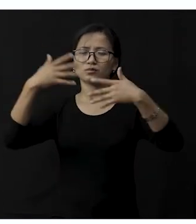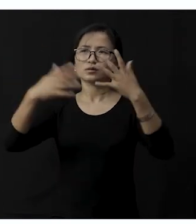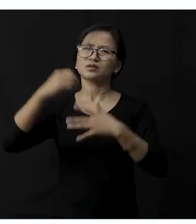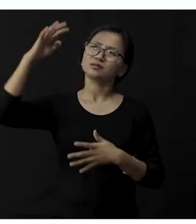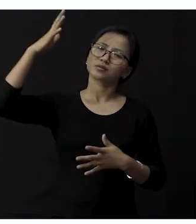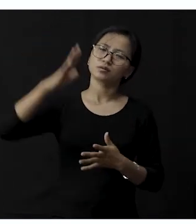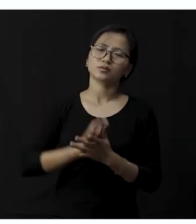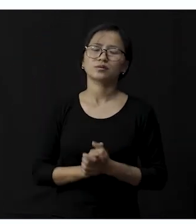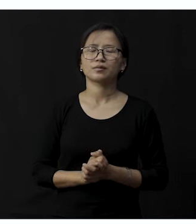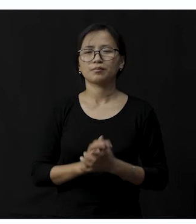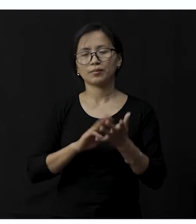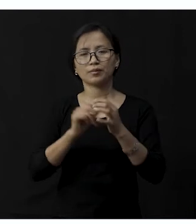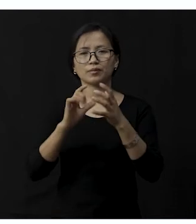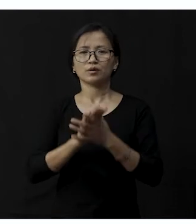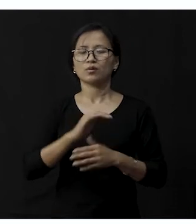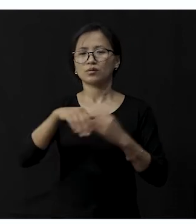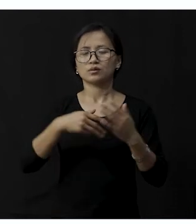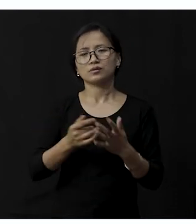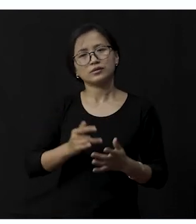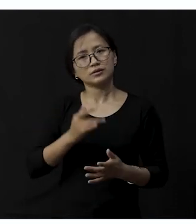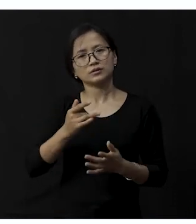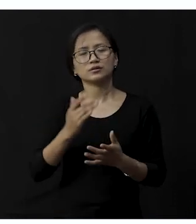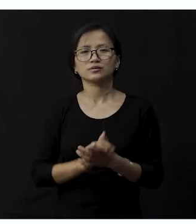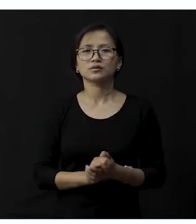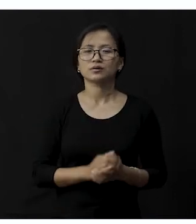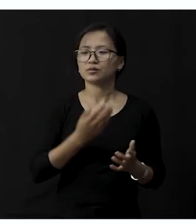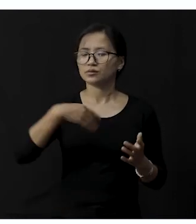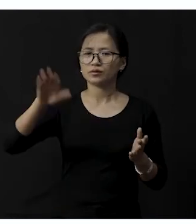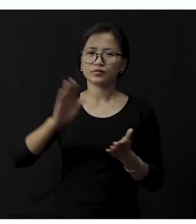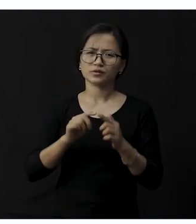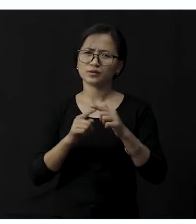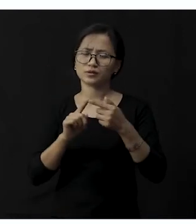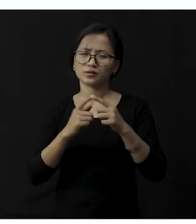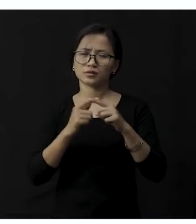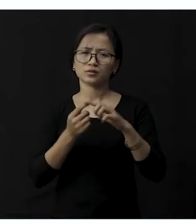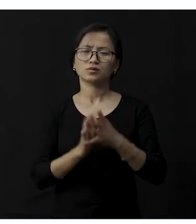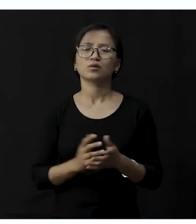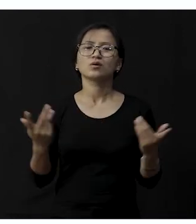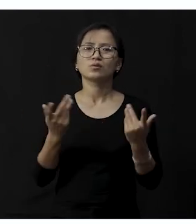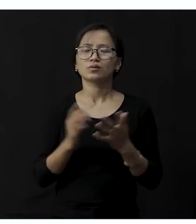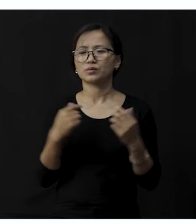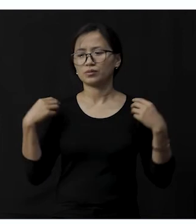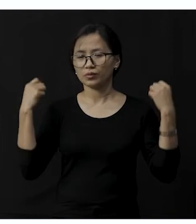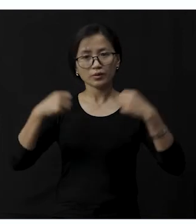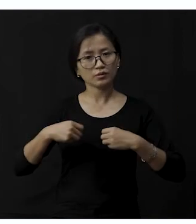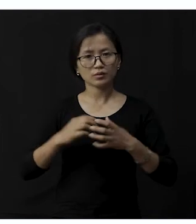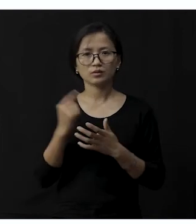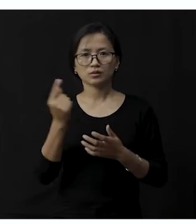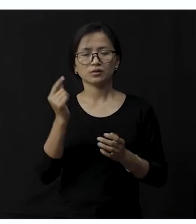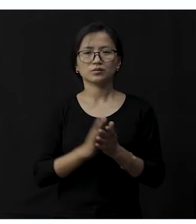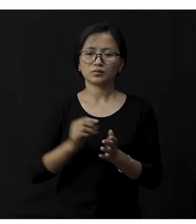are your adjectives. Then you go to texture. So if I say, what are you wearing or what you are using in a